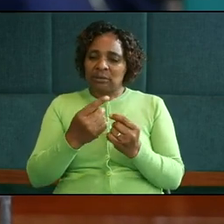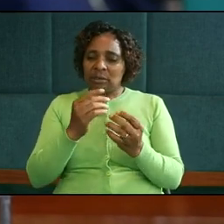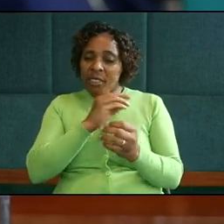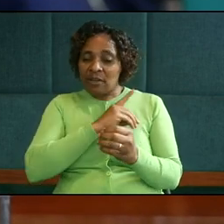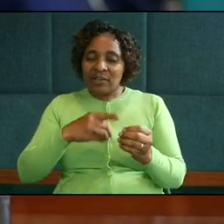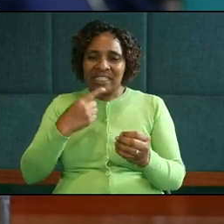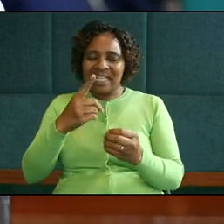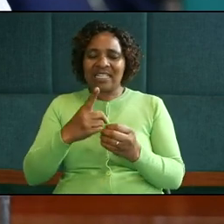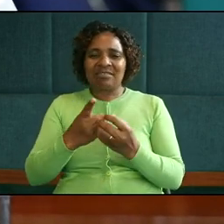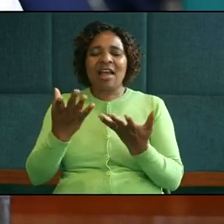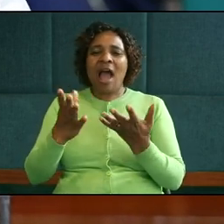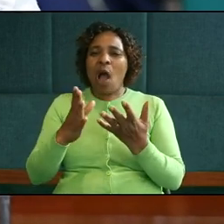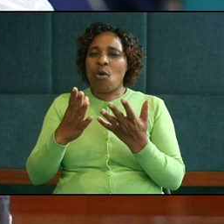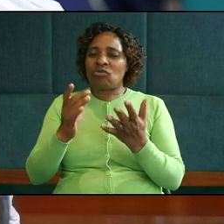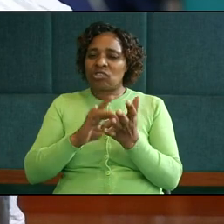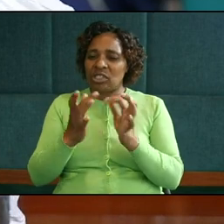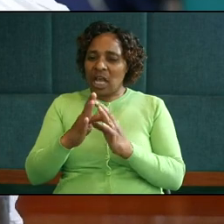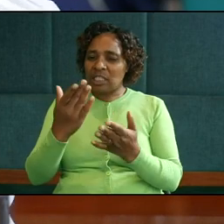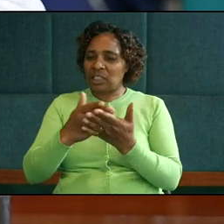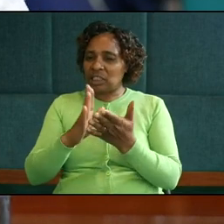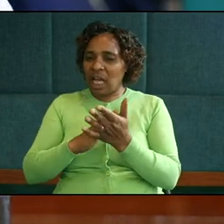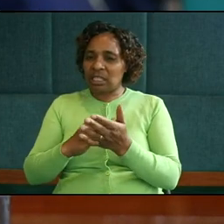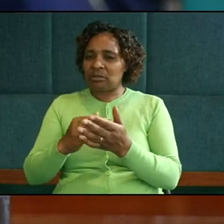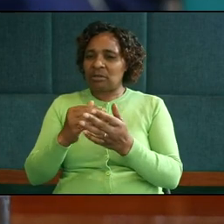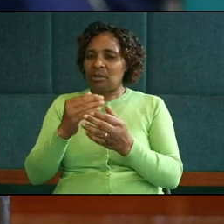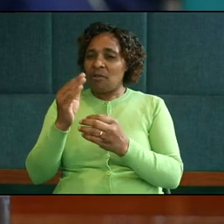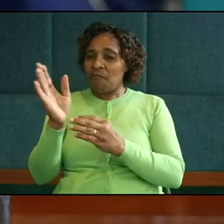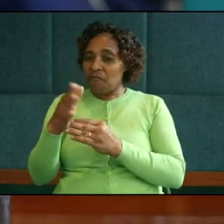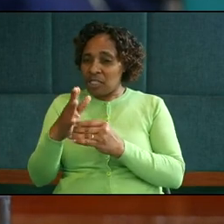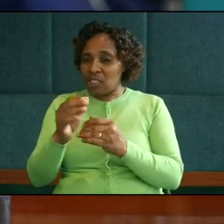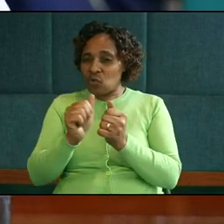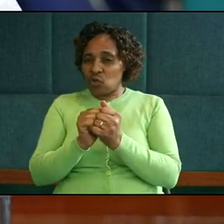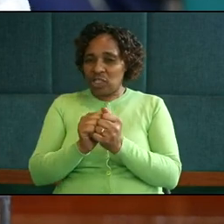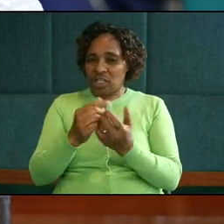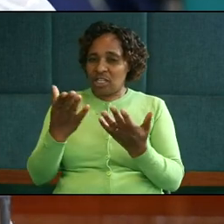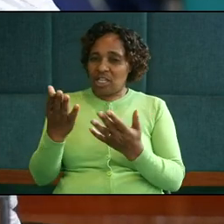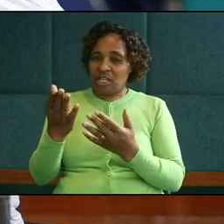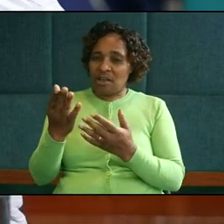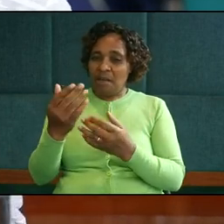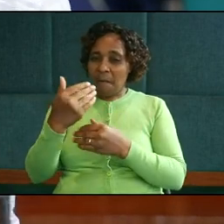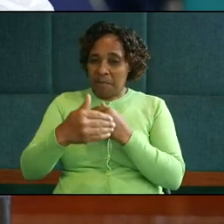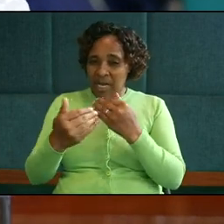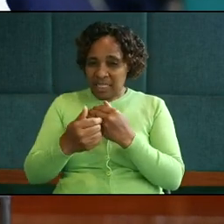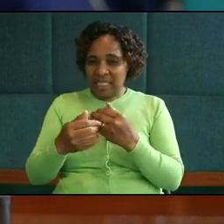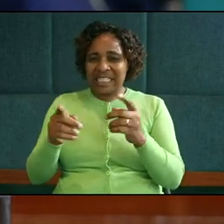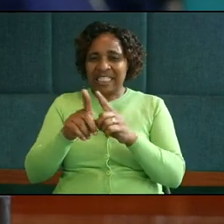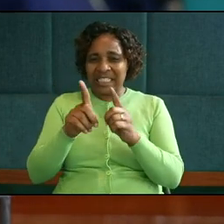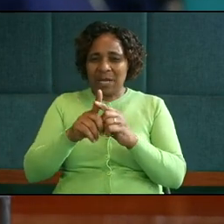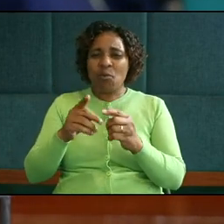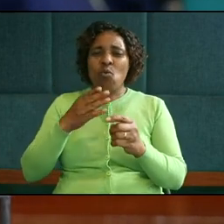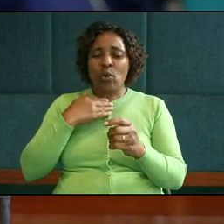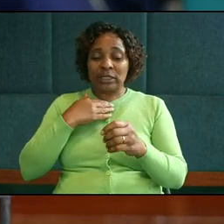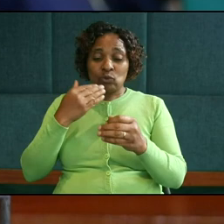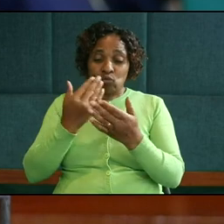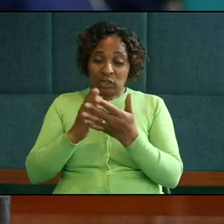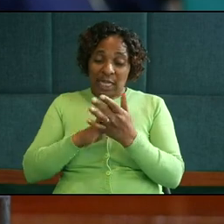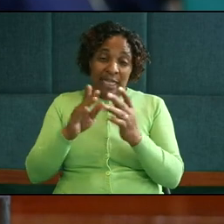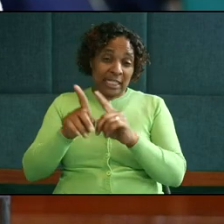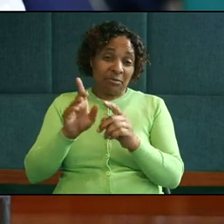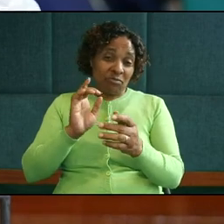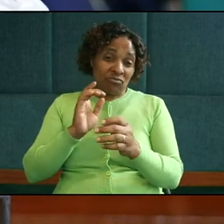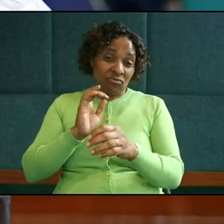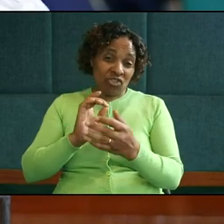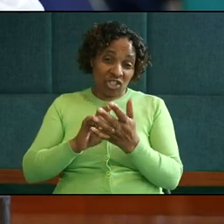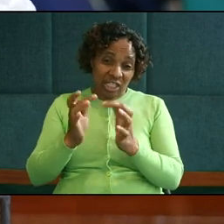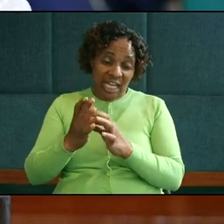of 5,000 or how Jesus shared everything with his disciples. "I want to share like Jesus," David says. So